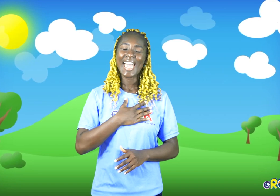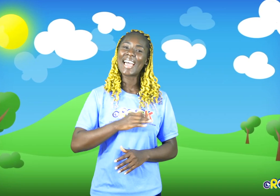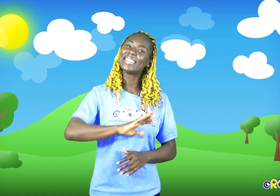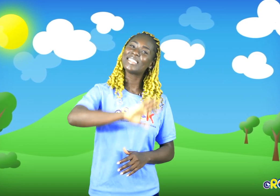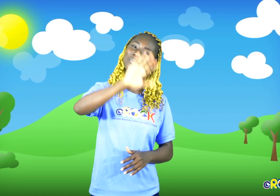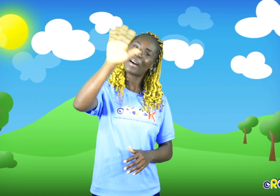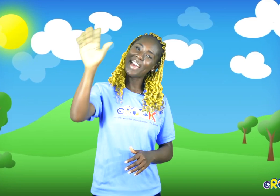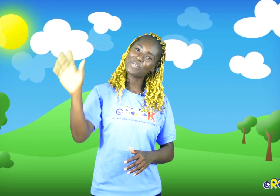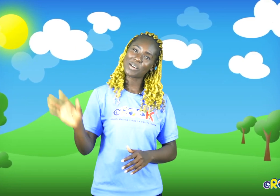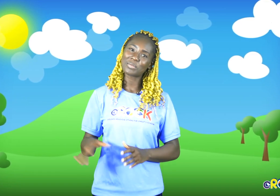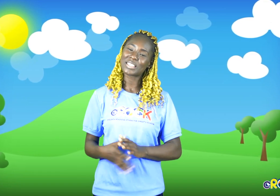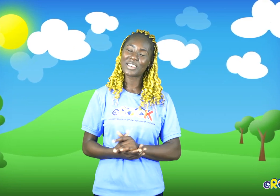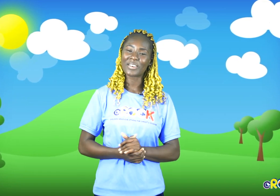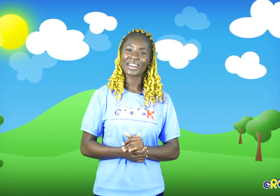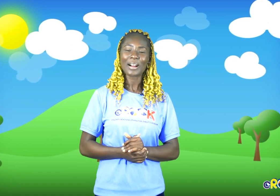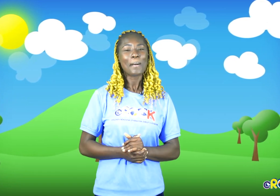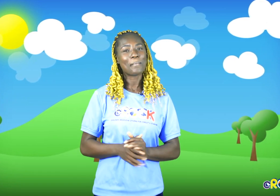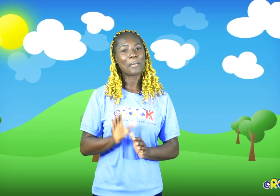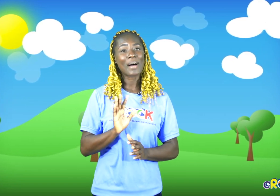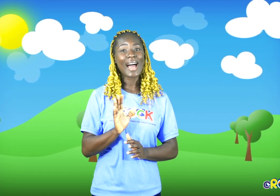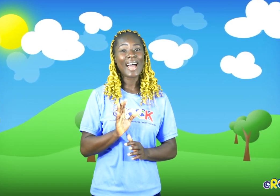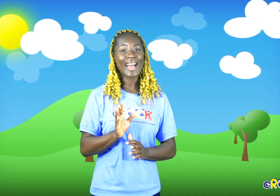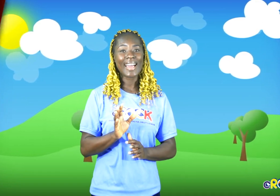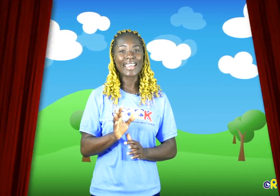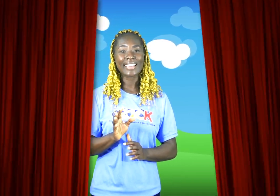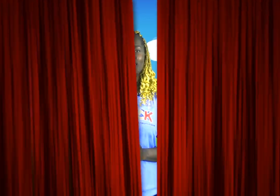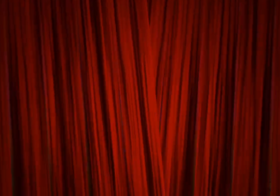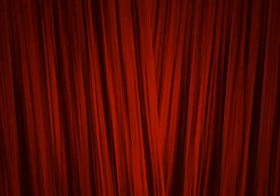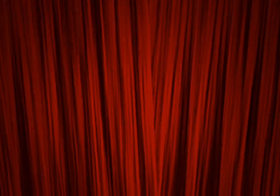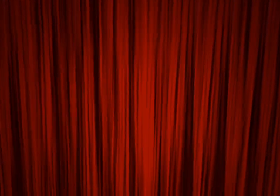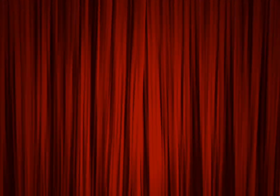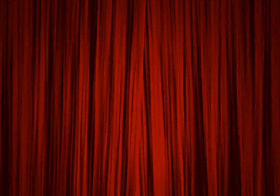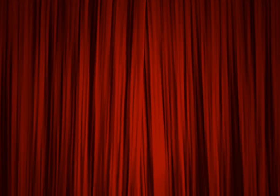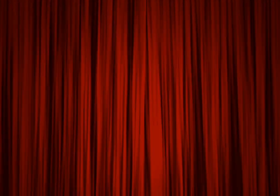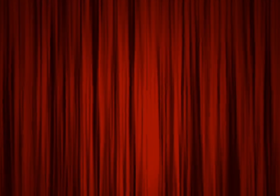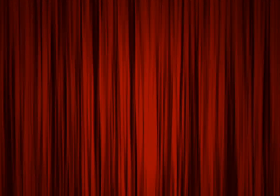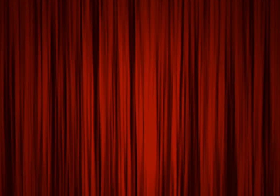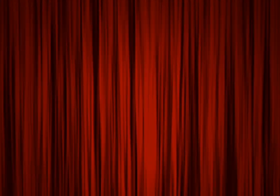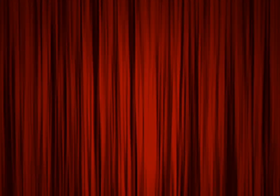It's bye from me and it's bye from C-Rock. Bye-bye.